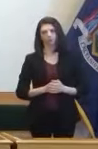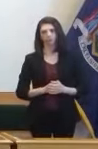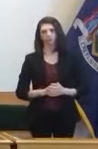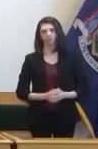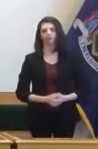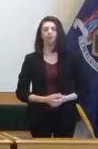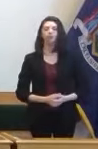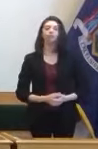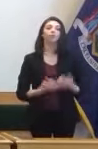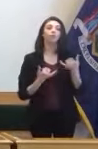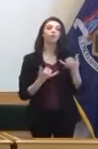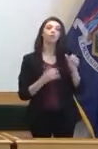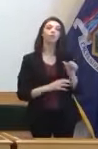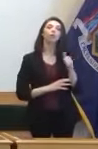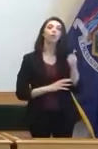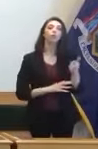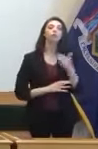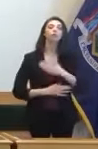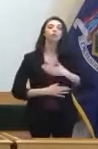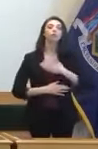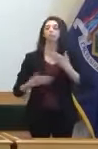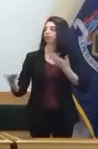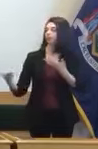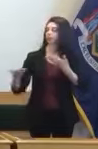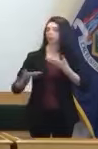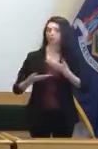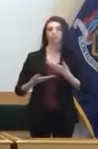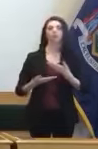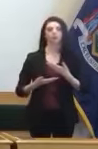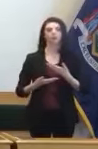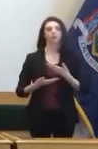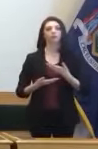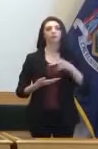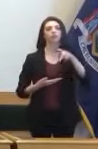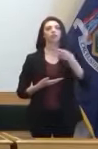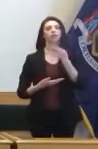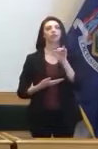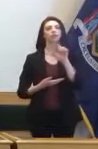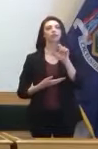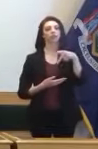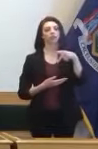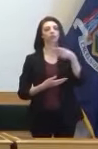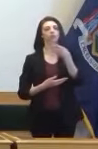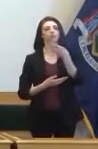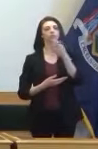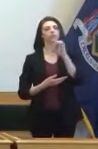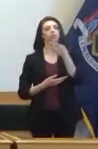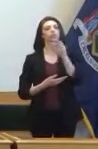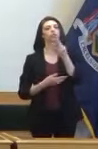I also, at this time, would like to introduce Mr. Phil Church, County Administrator.